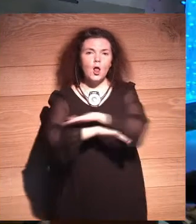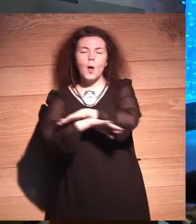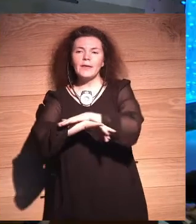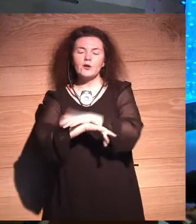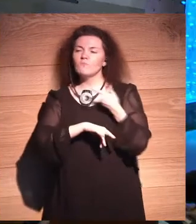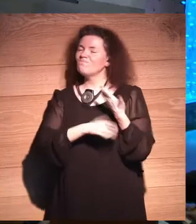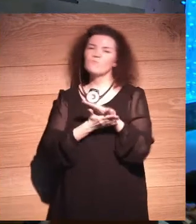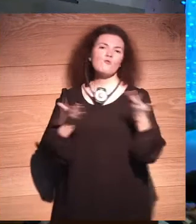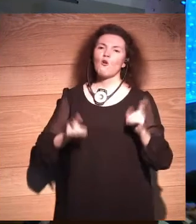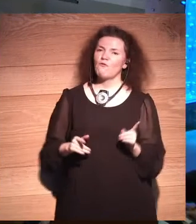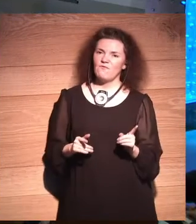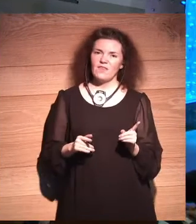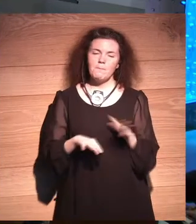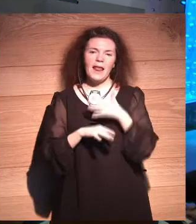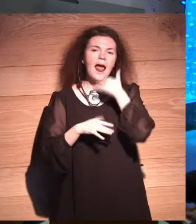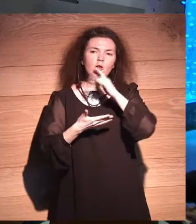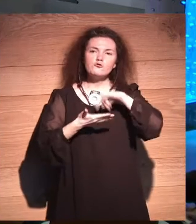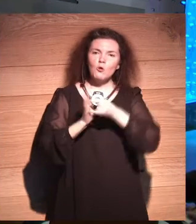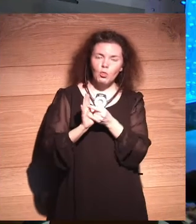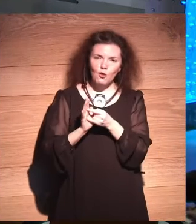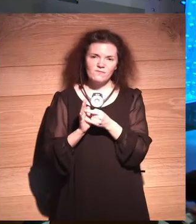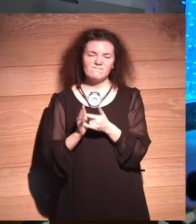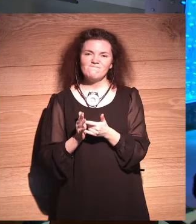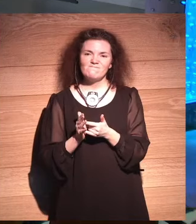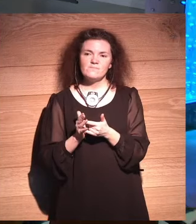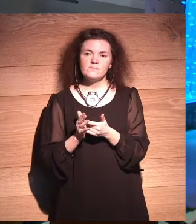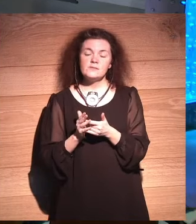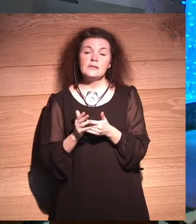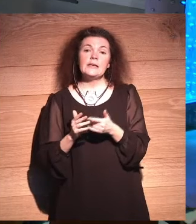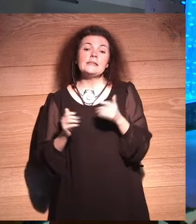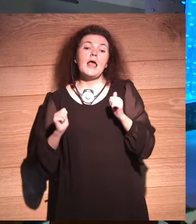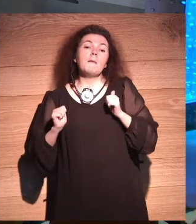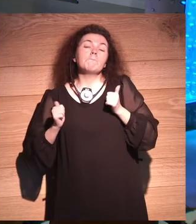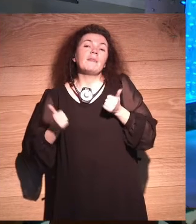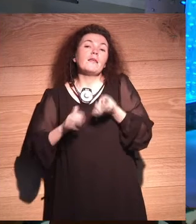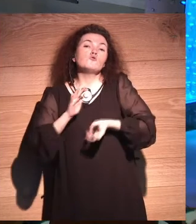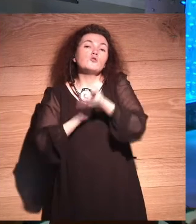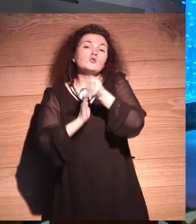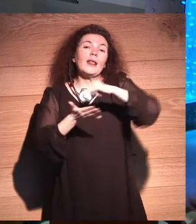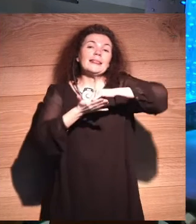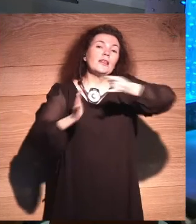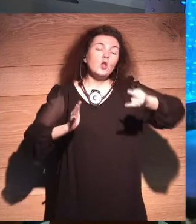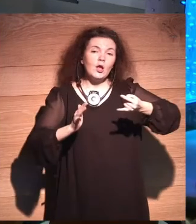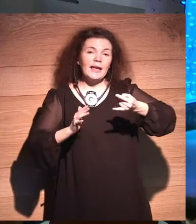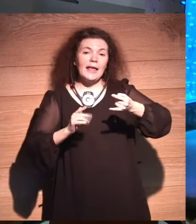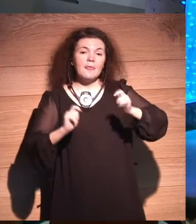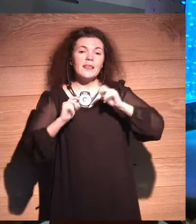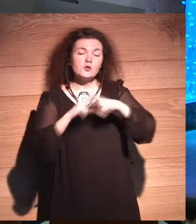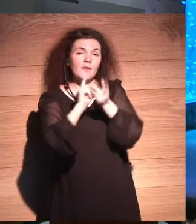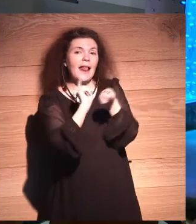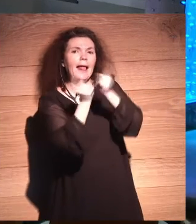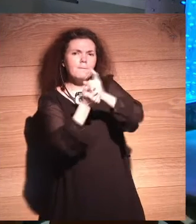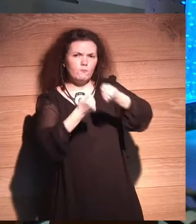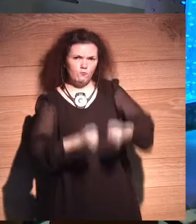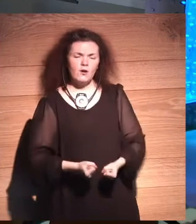those that are still coming as new technologies begin to change everything about our society, including putting many people out of work